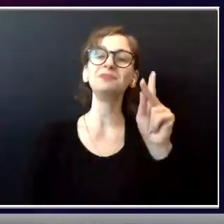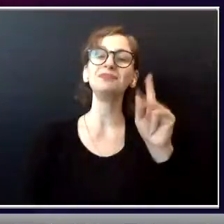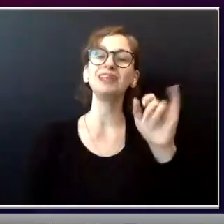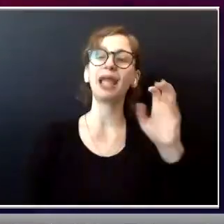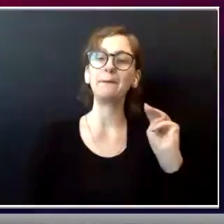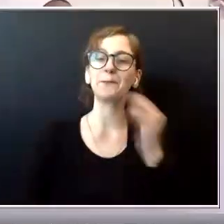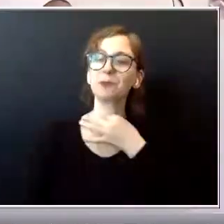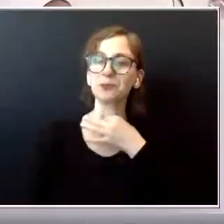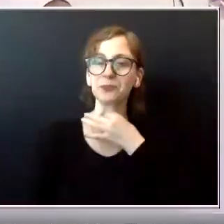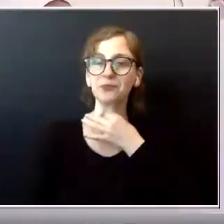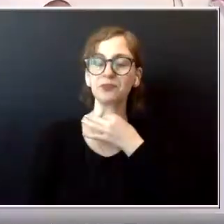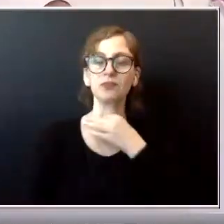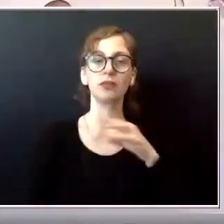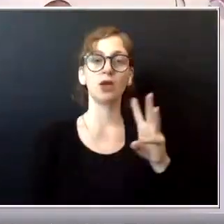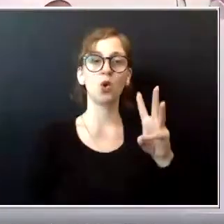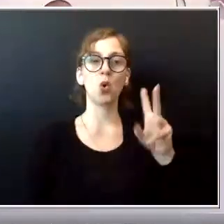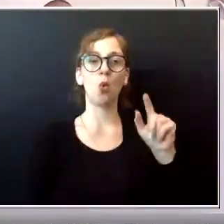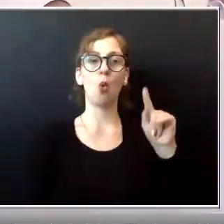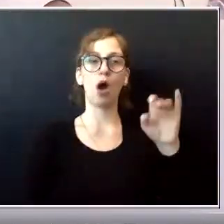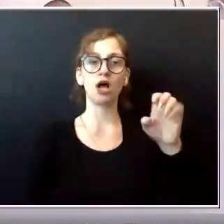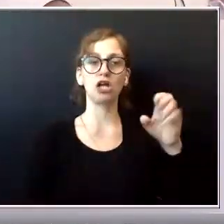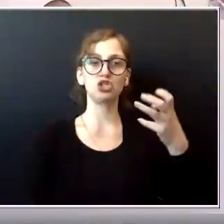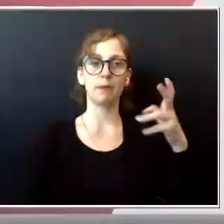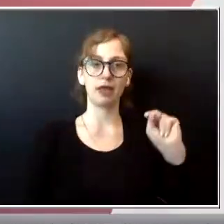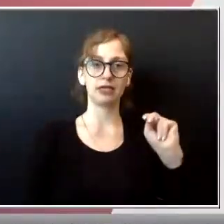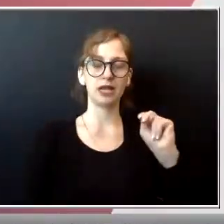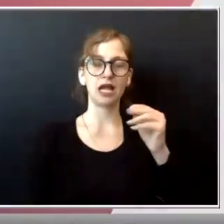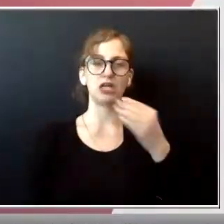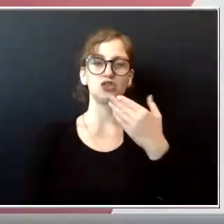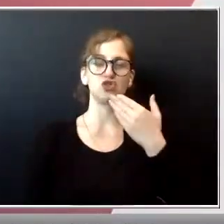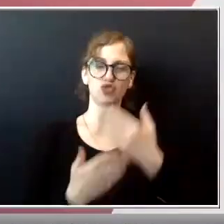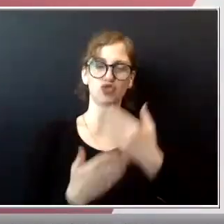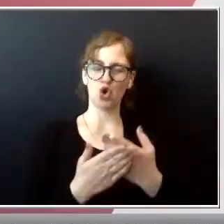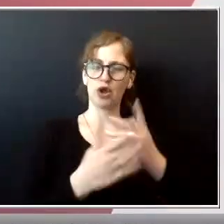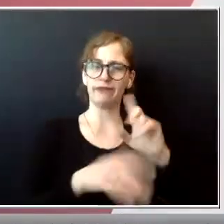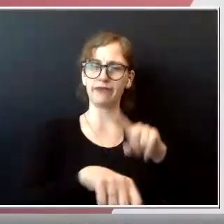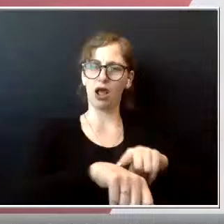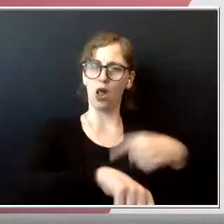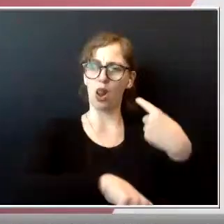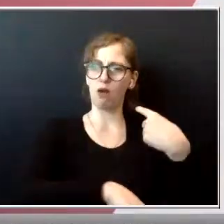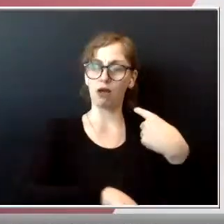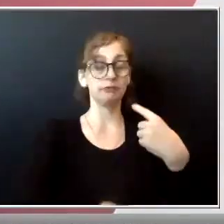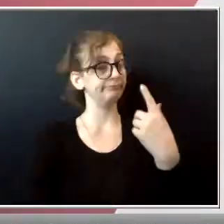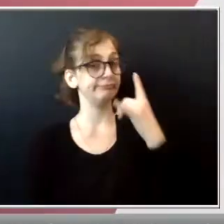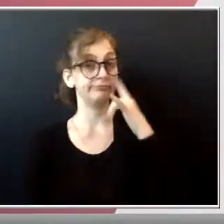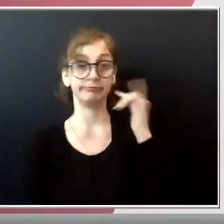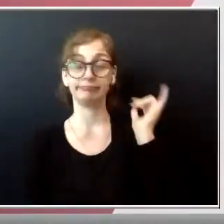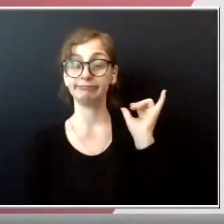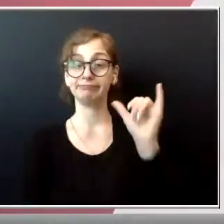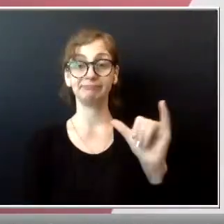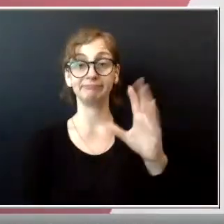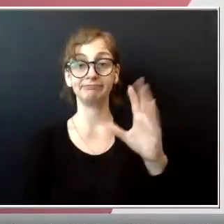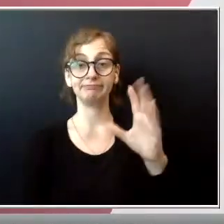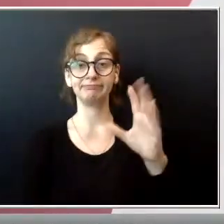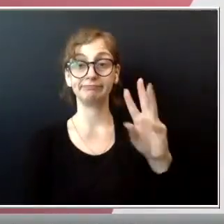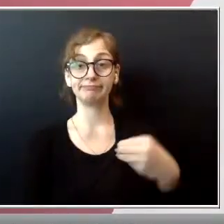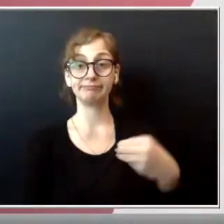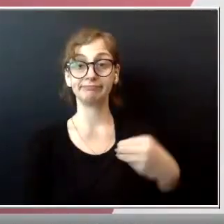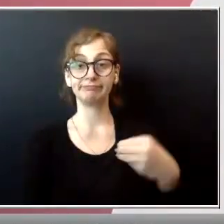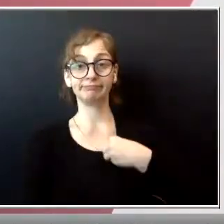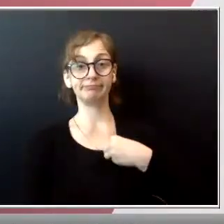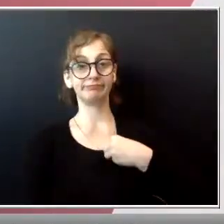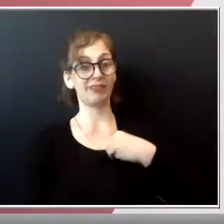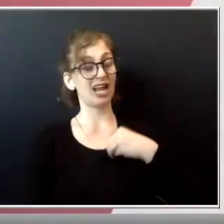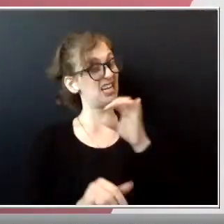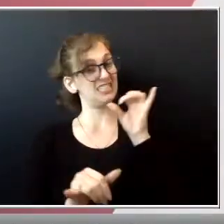the Watchman last? It's a once in a lifetime thing. We put it in once, and then it stays there for the rest of the life. In fact,